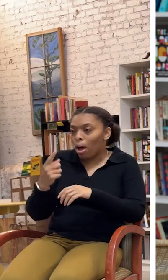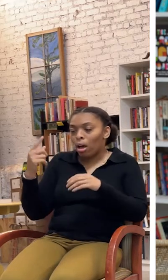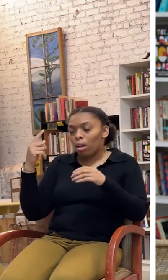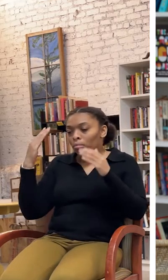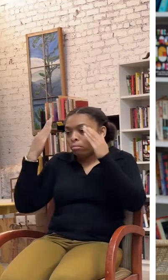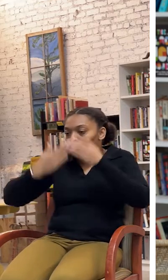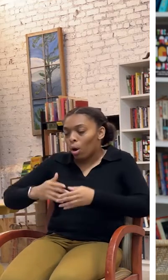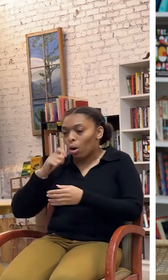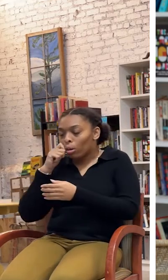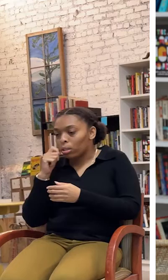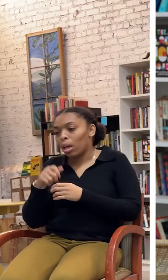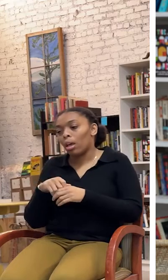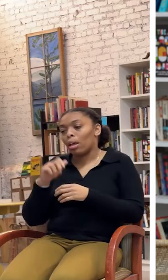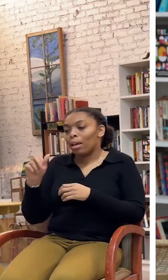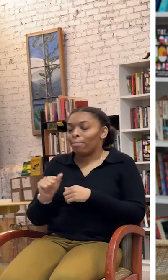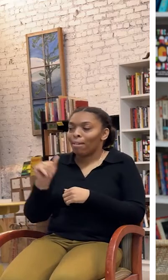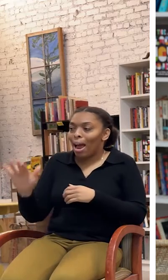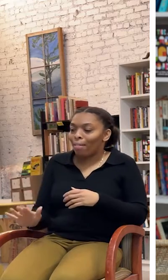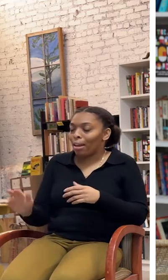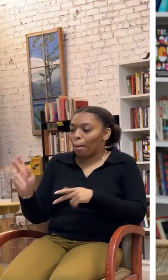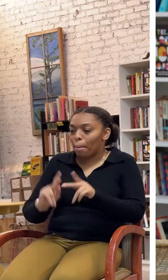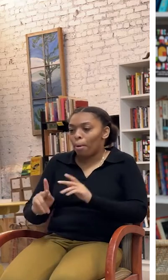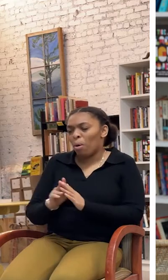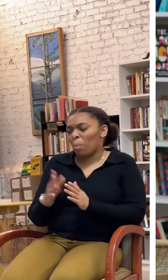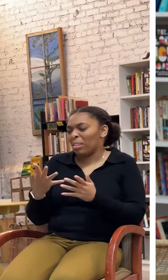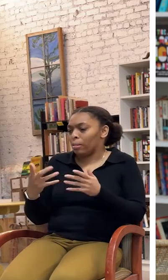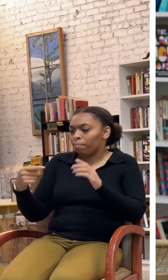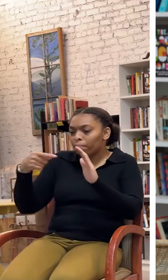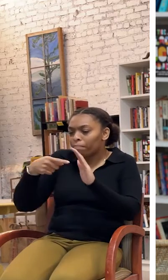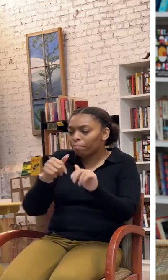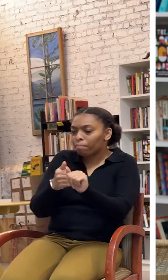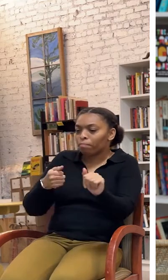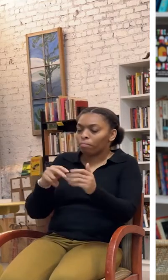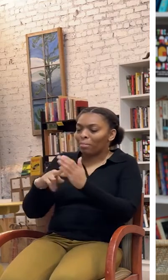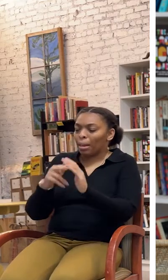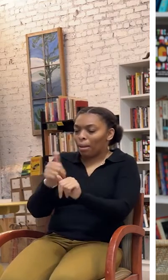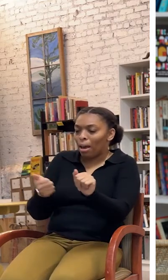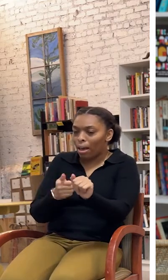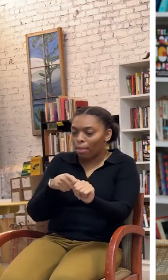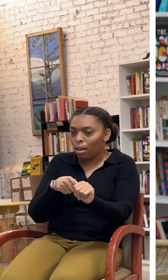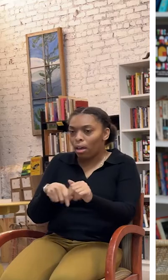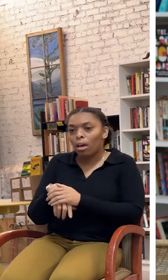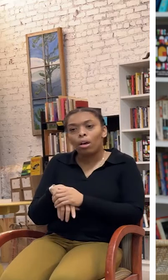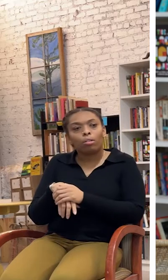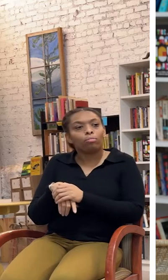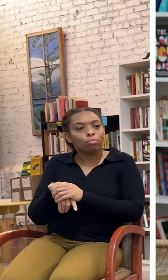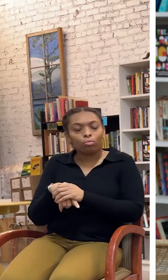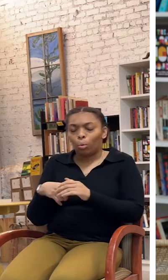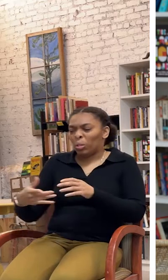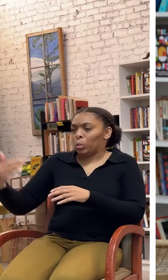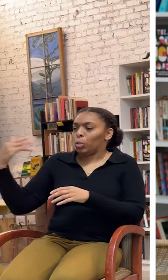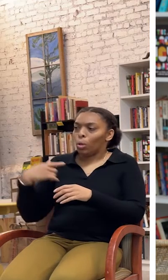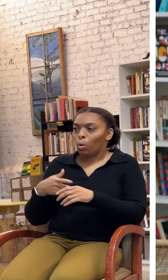read as Black, as African. What is the root of those things? Saudi, who came up earlier, years and years ago, I heard her say something once